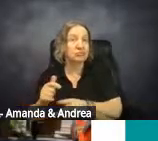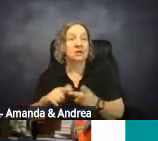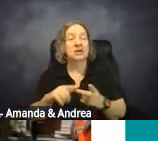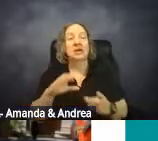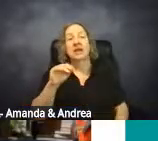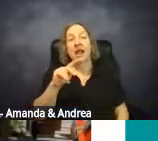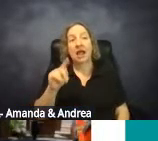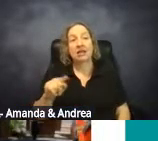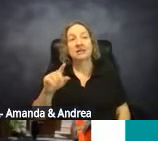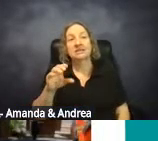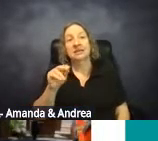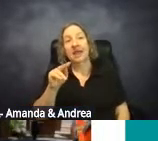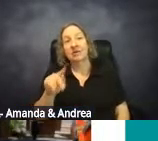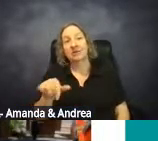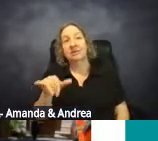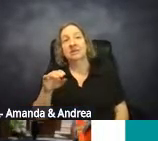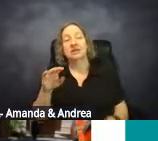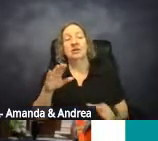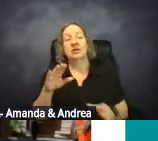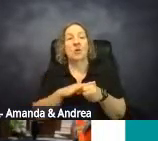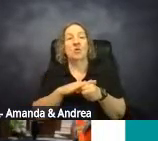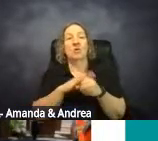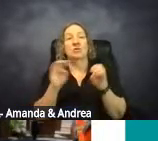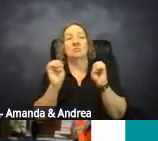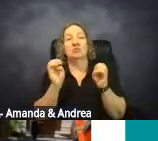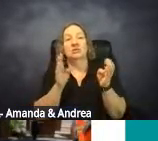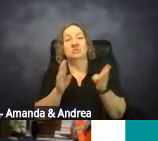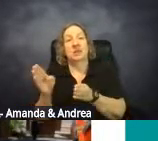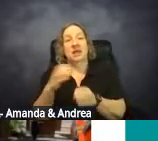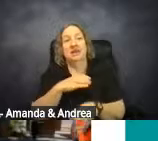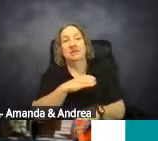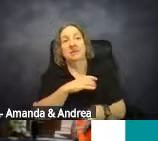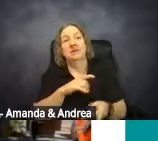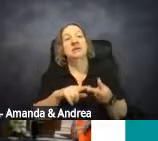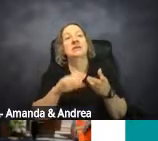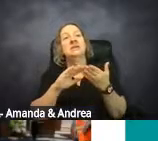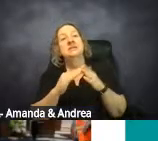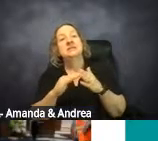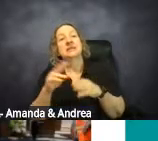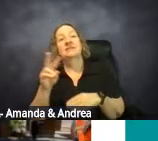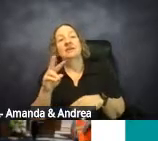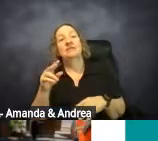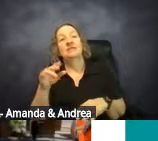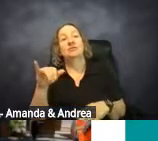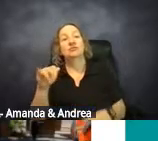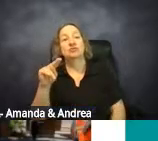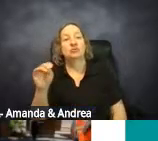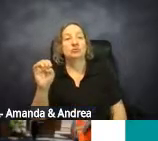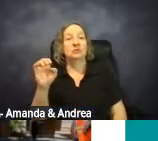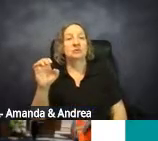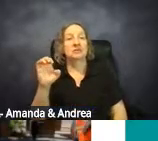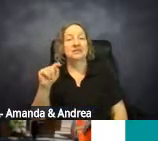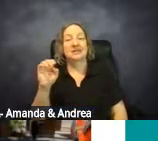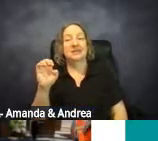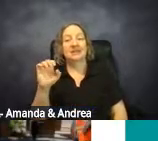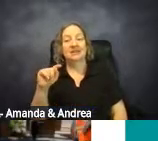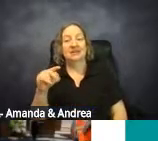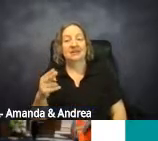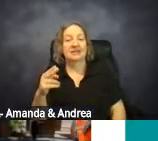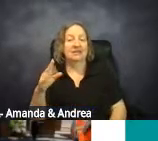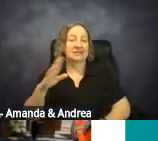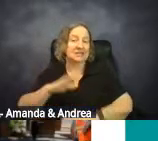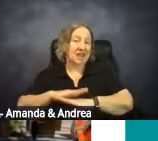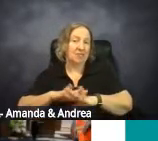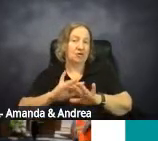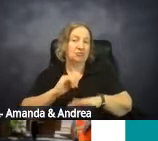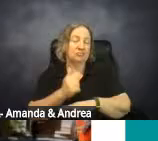Emergency Planning Committee, and once again, the City of Vancouver Juneteenth tabling. So any events you guys